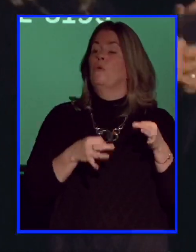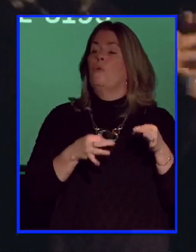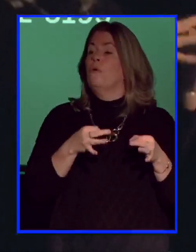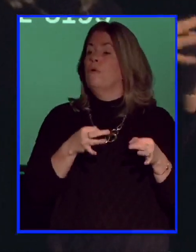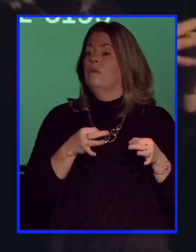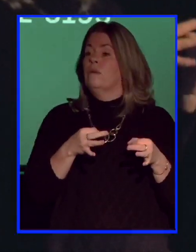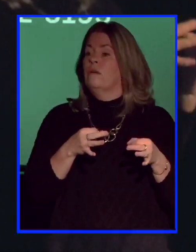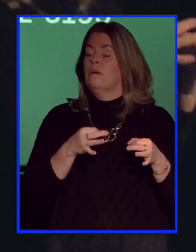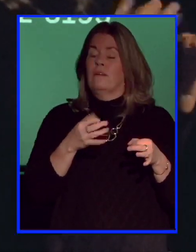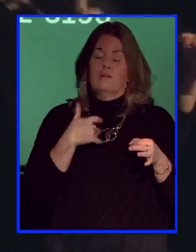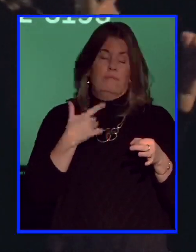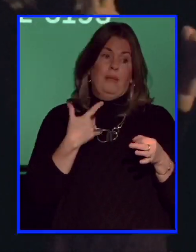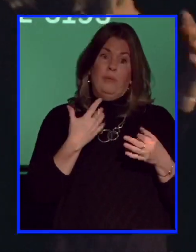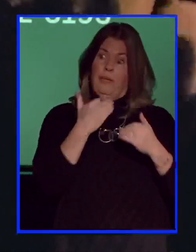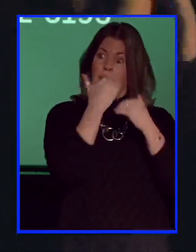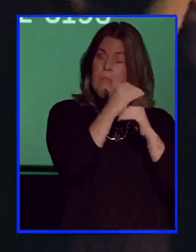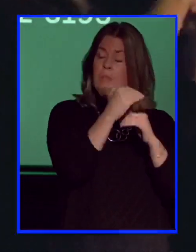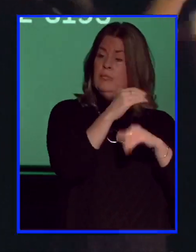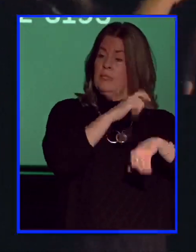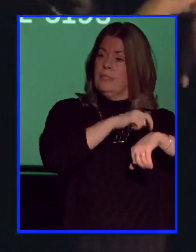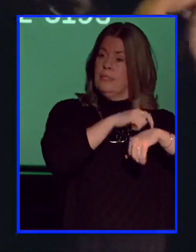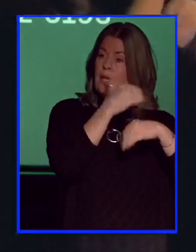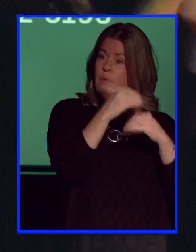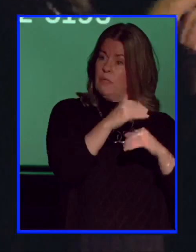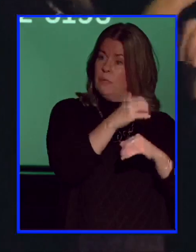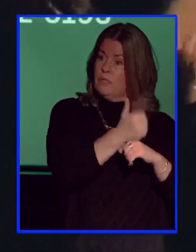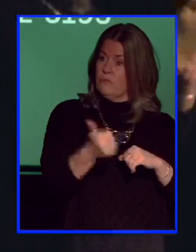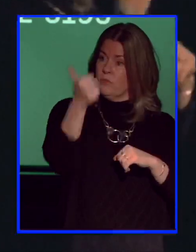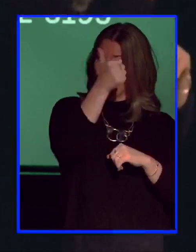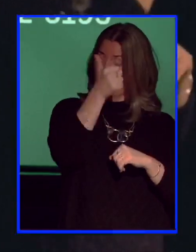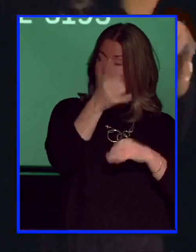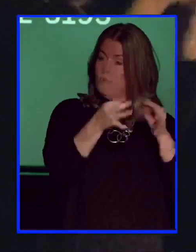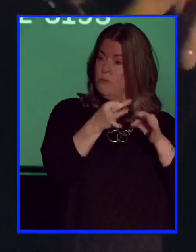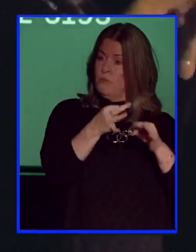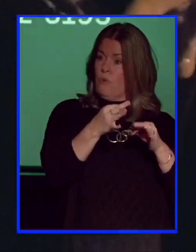I'd like to have term limits for Supreme Court justices.